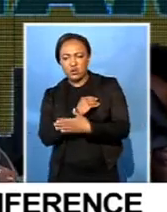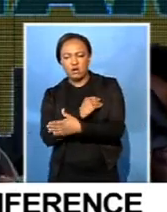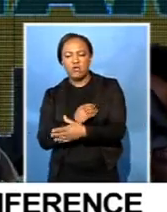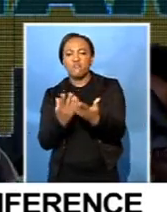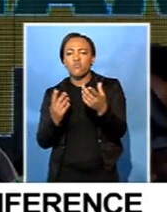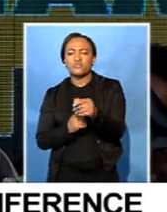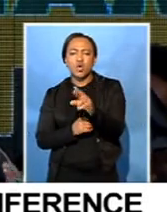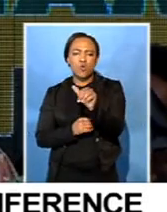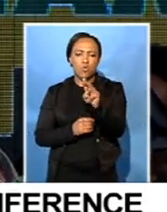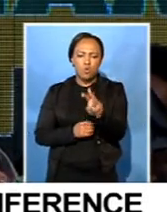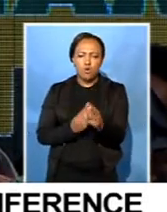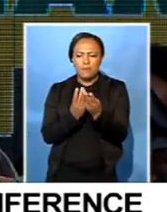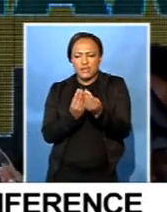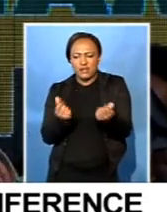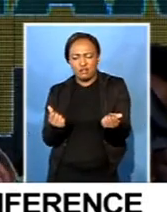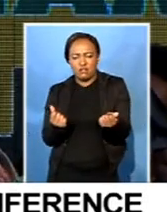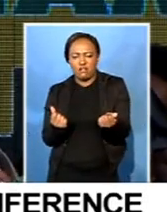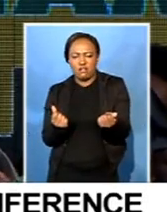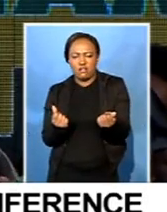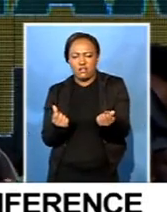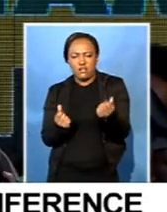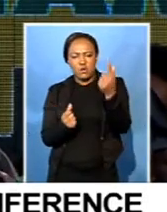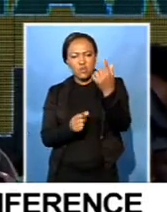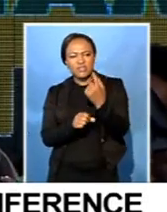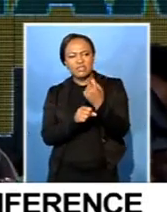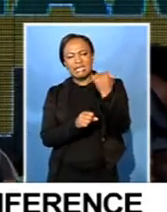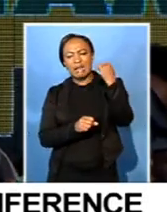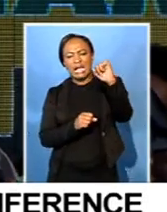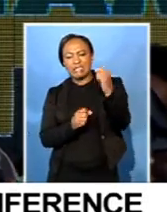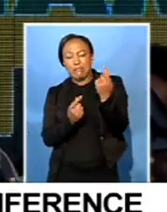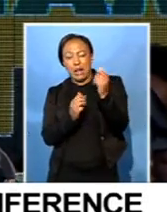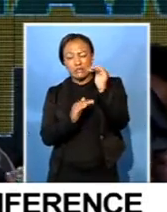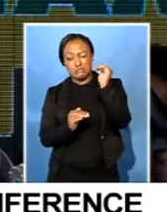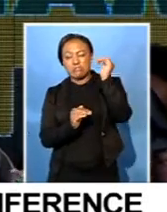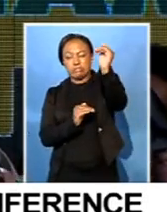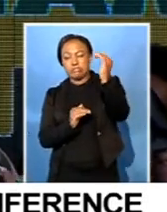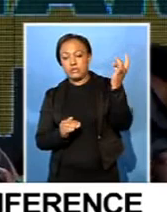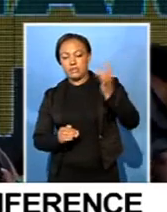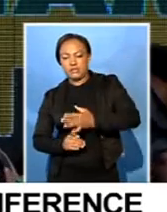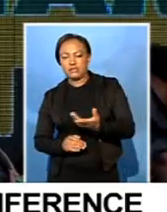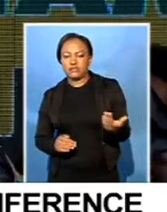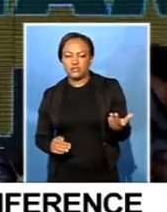raw materials with declining commodity prices.